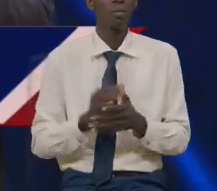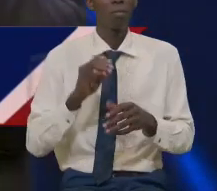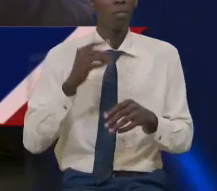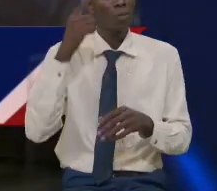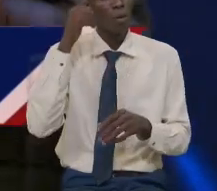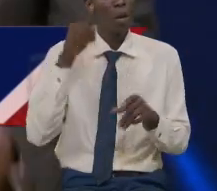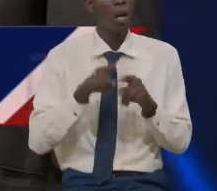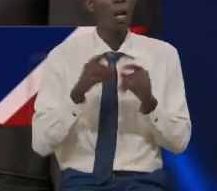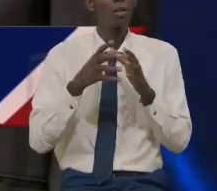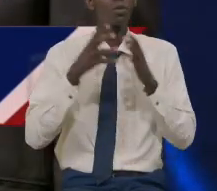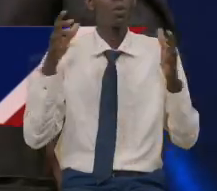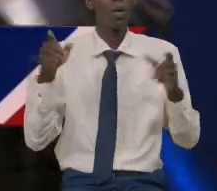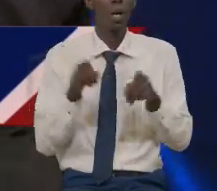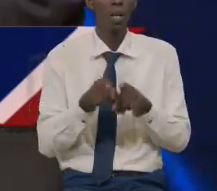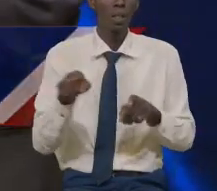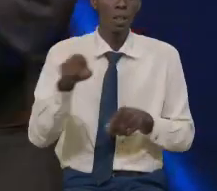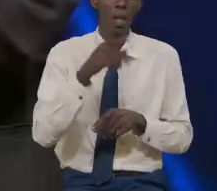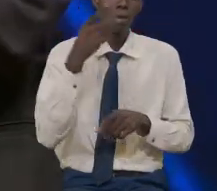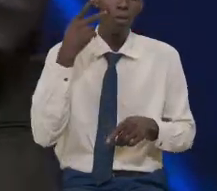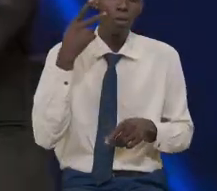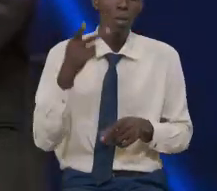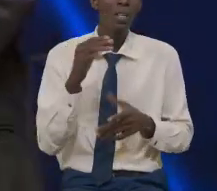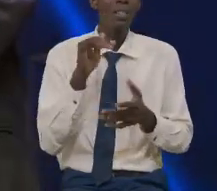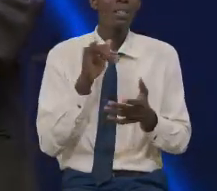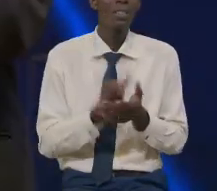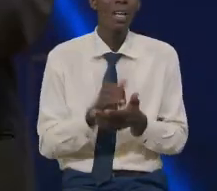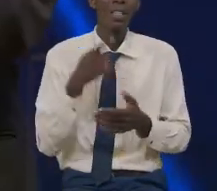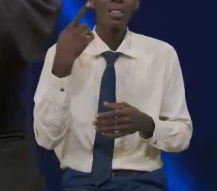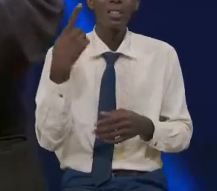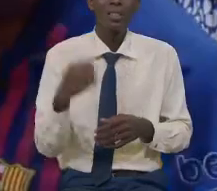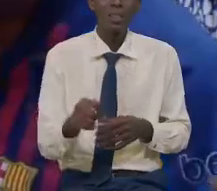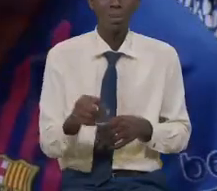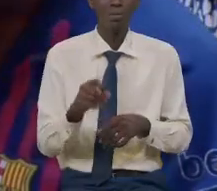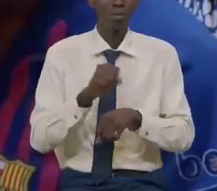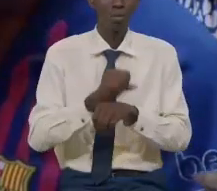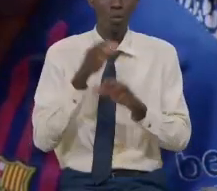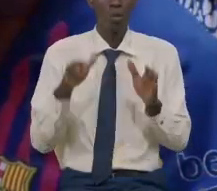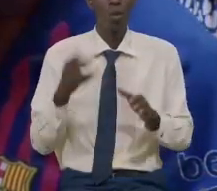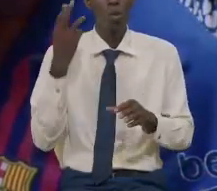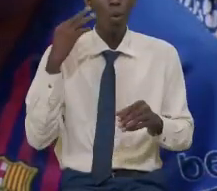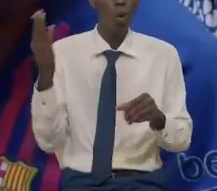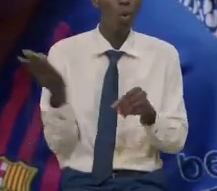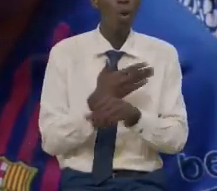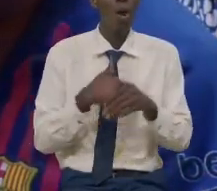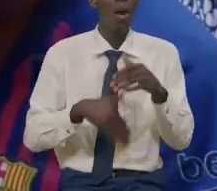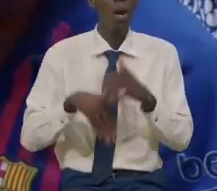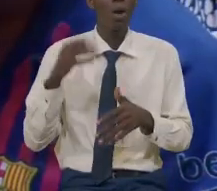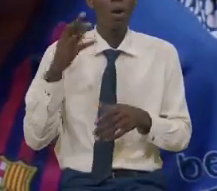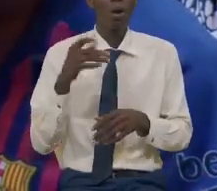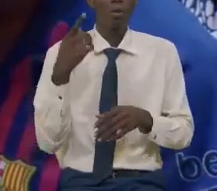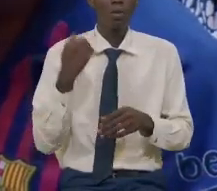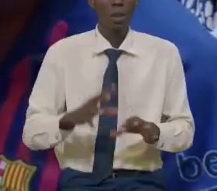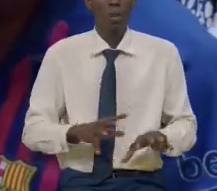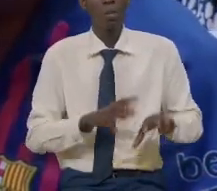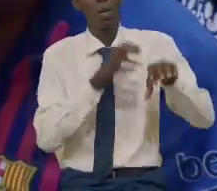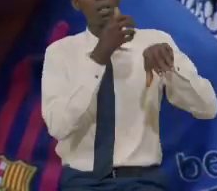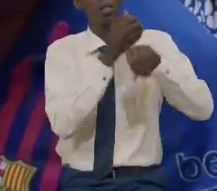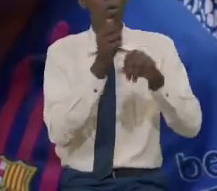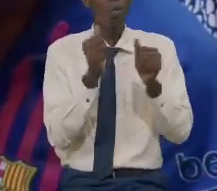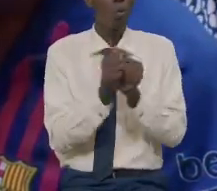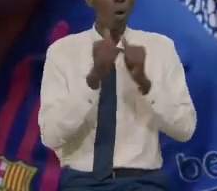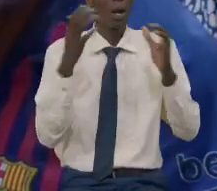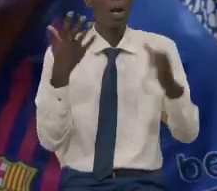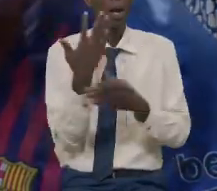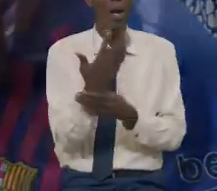much as thou sawest that the stone was cut out of the mountain without